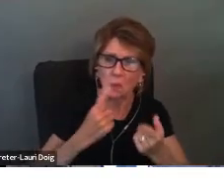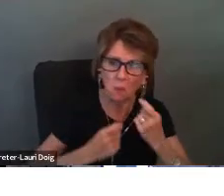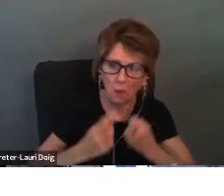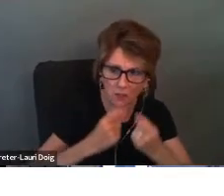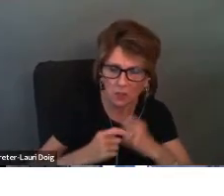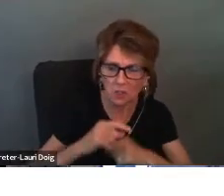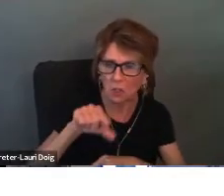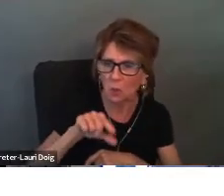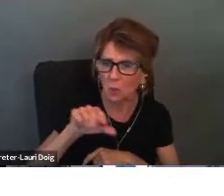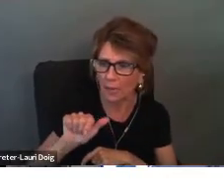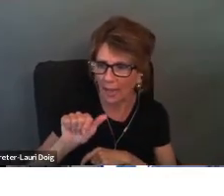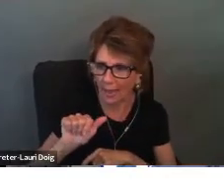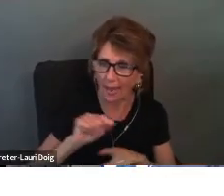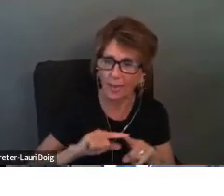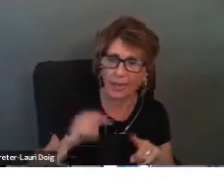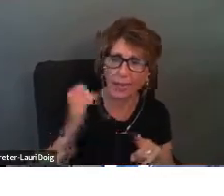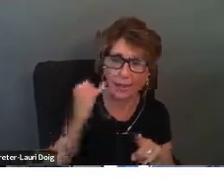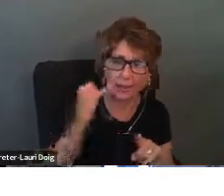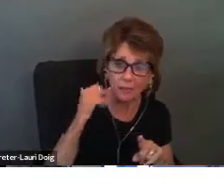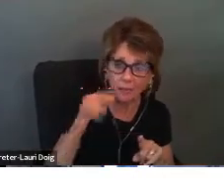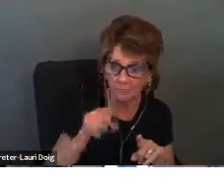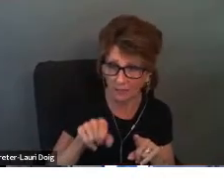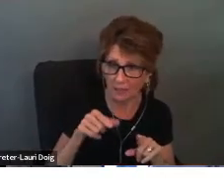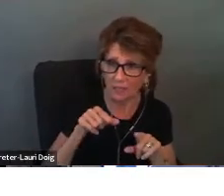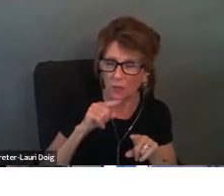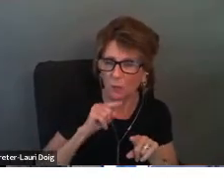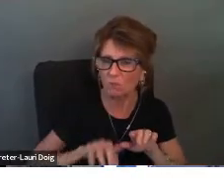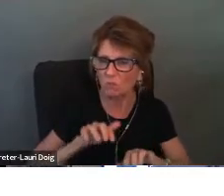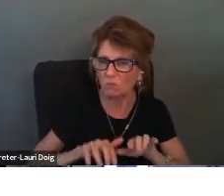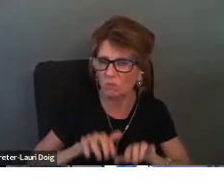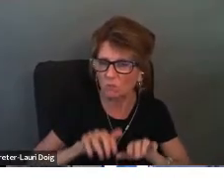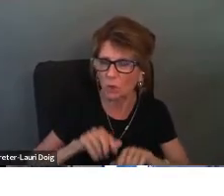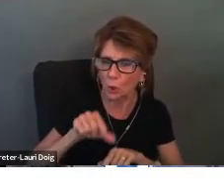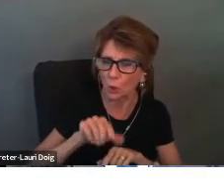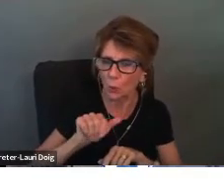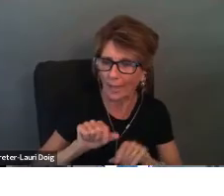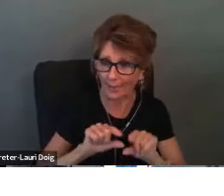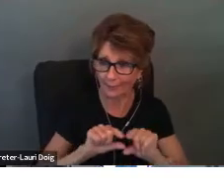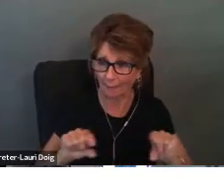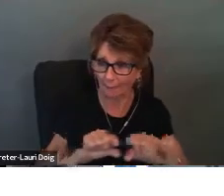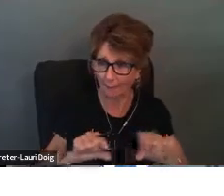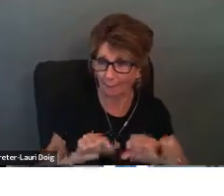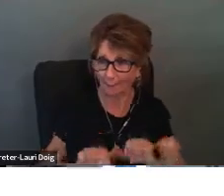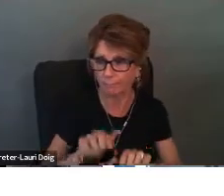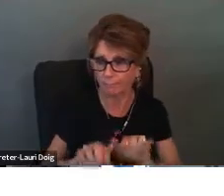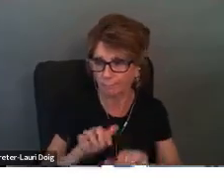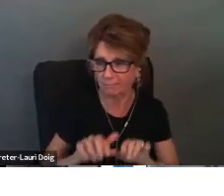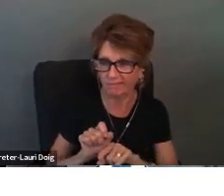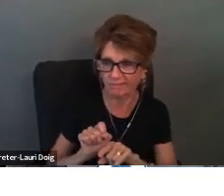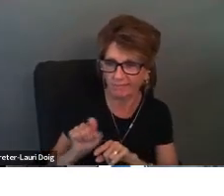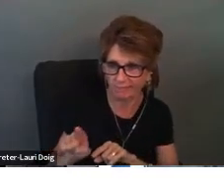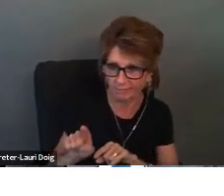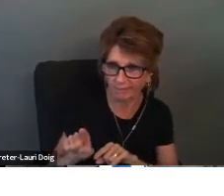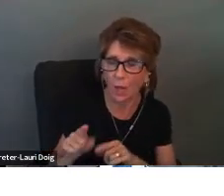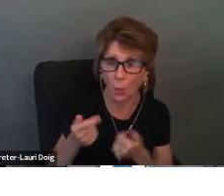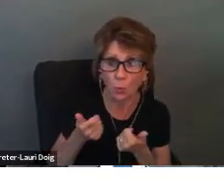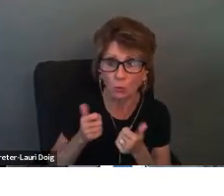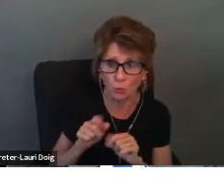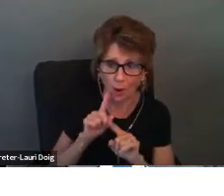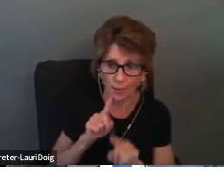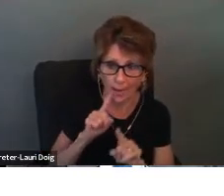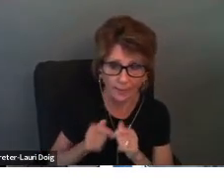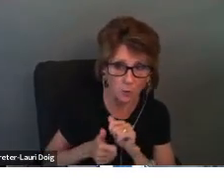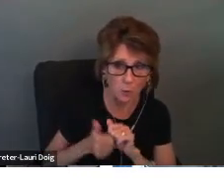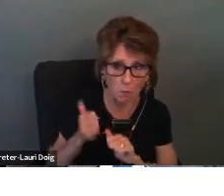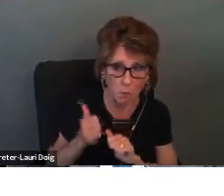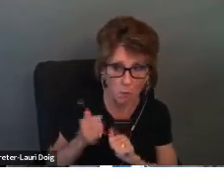said, as the questions pop up, post them in the Q&A, and then we will take them as much of them as we can in the end.